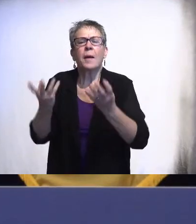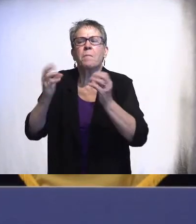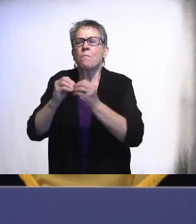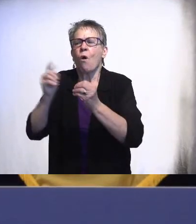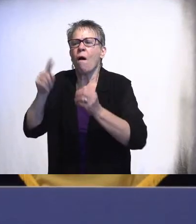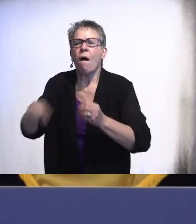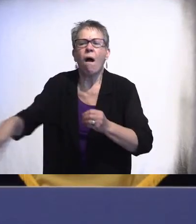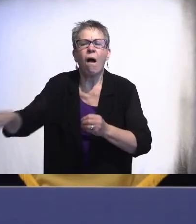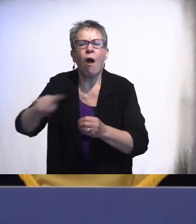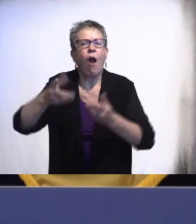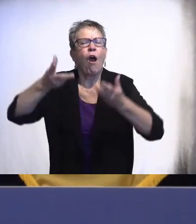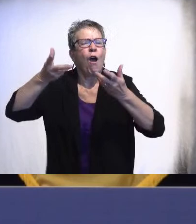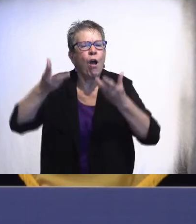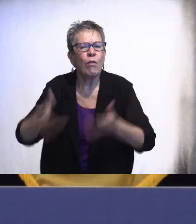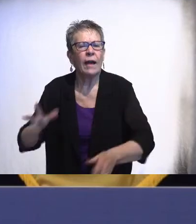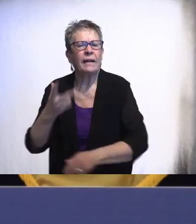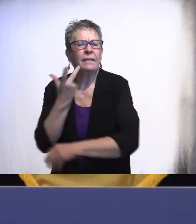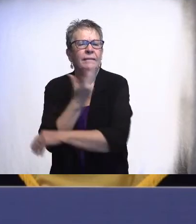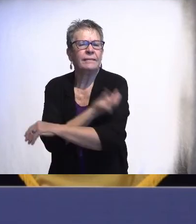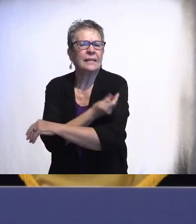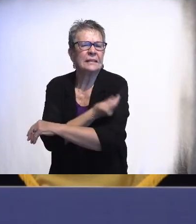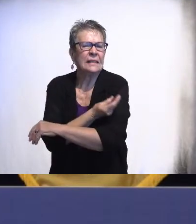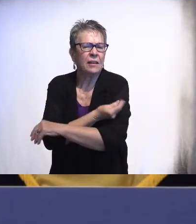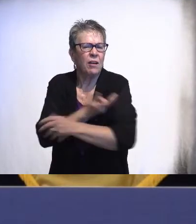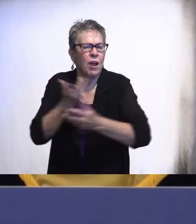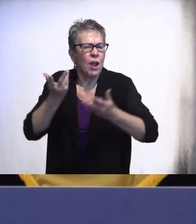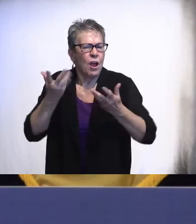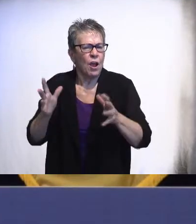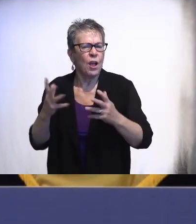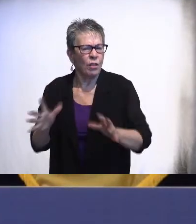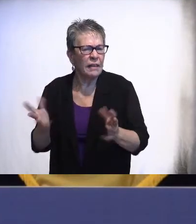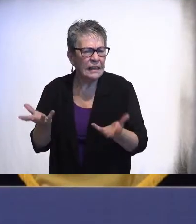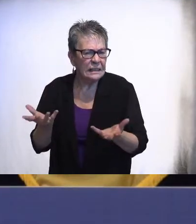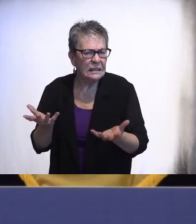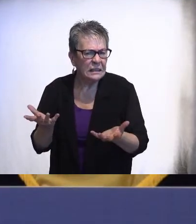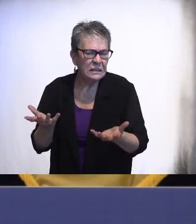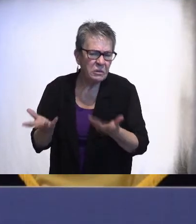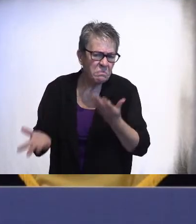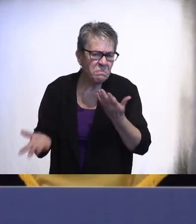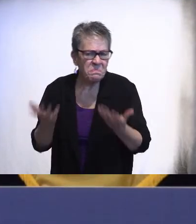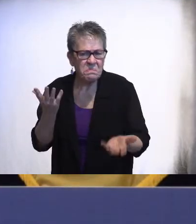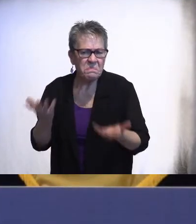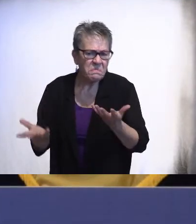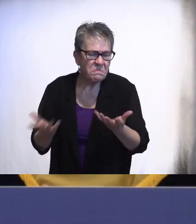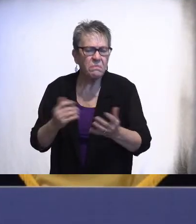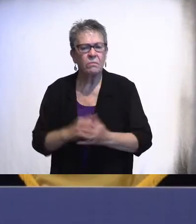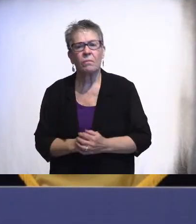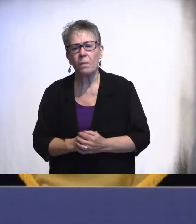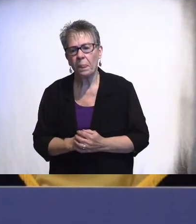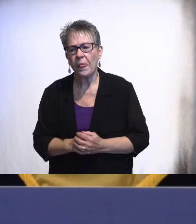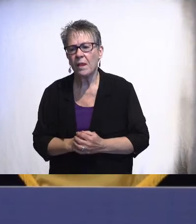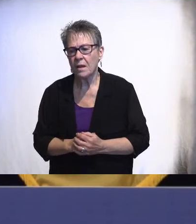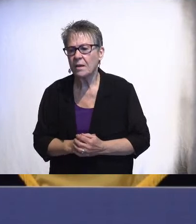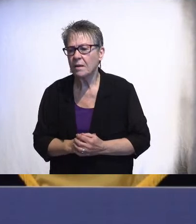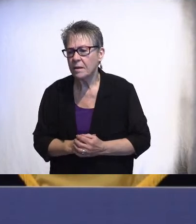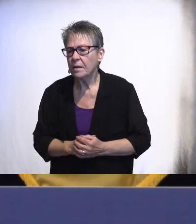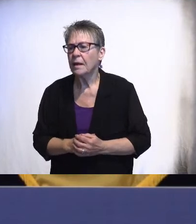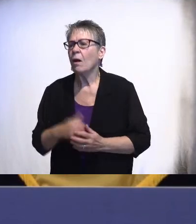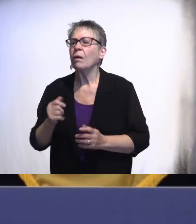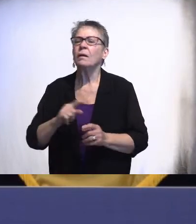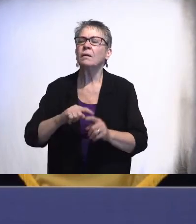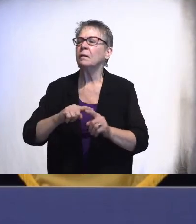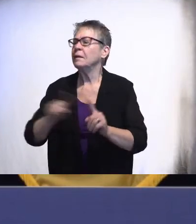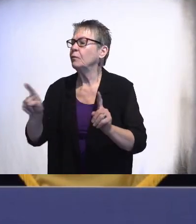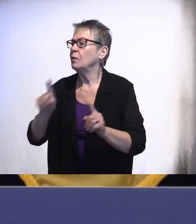become eligible. So that's the only wrinkle. Mike, is that you? Hey. Yes, good afternoon, Governor. Good Thanks. afternoon. I believe